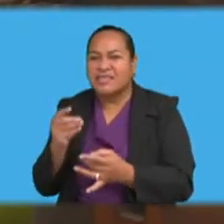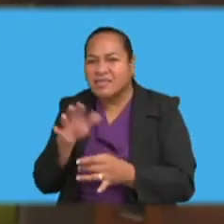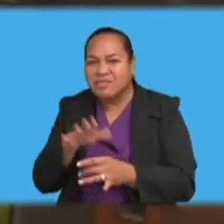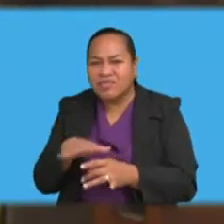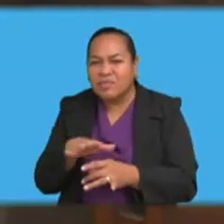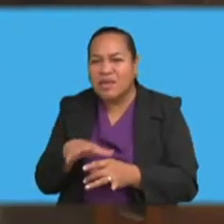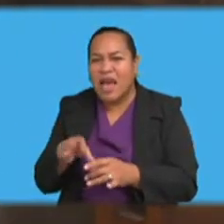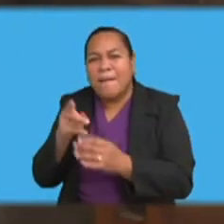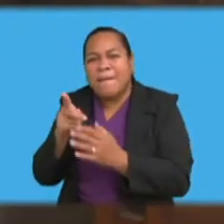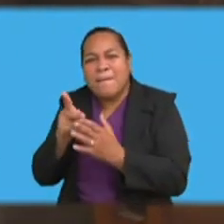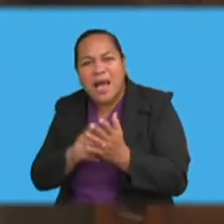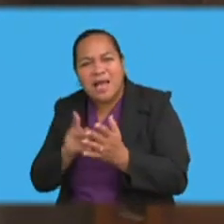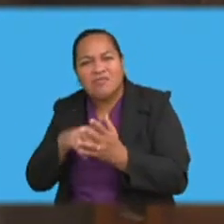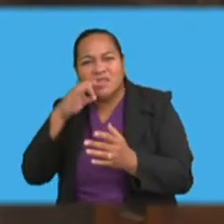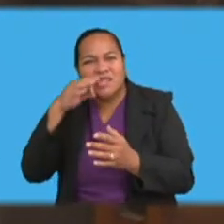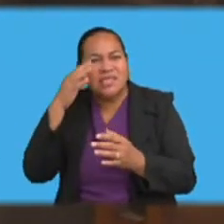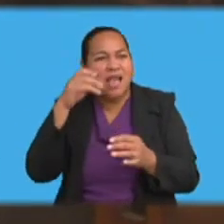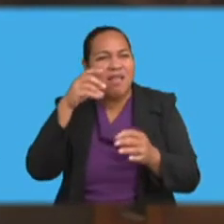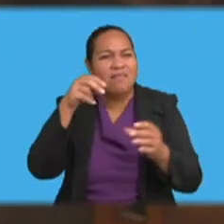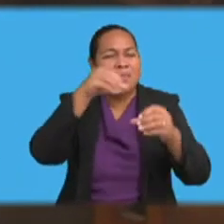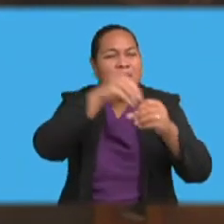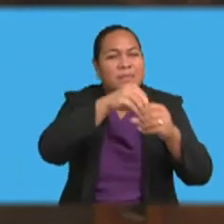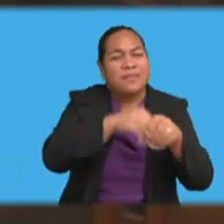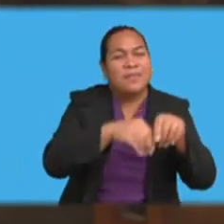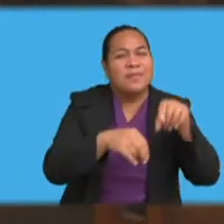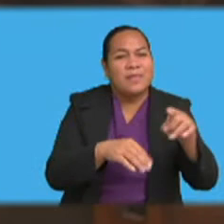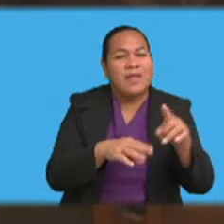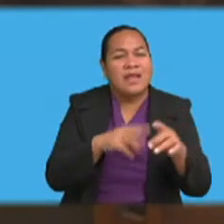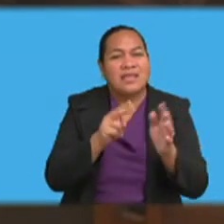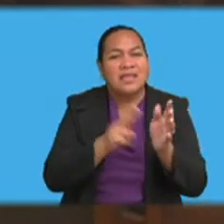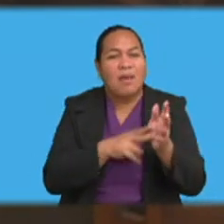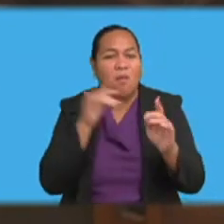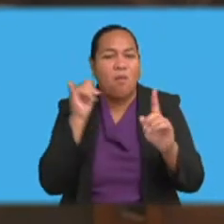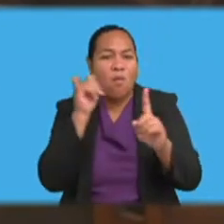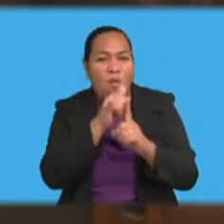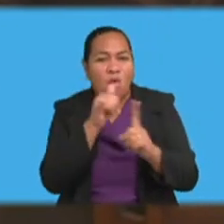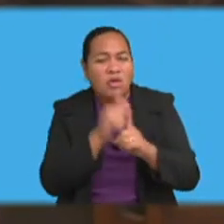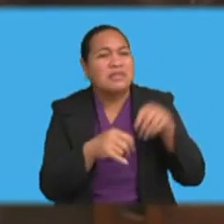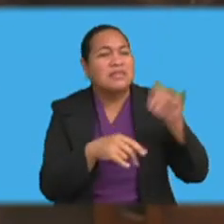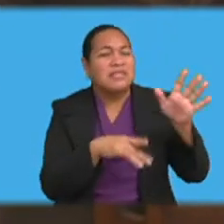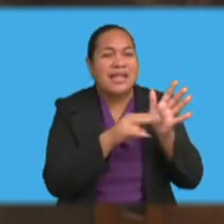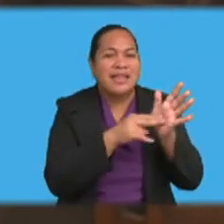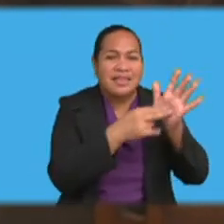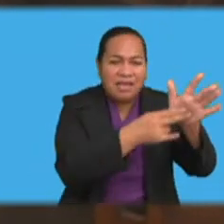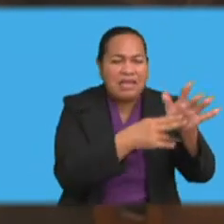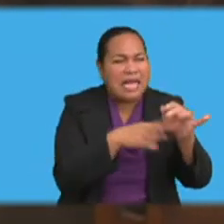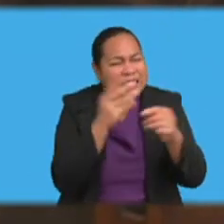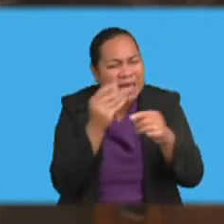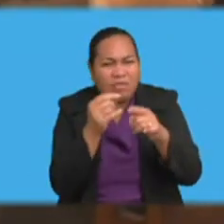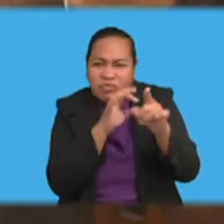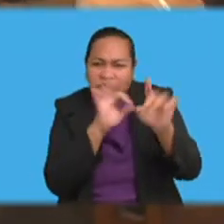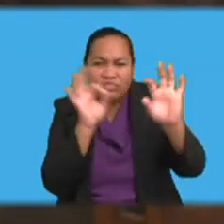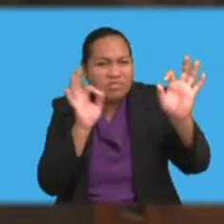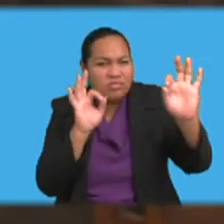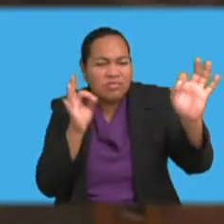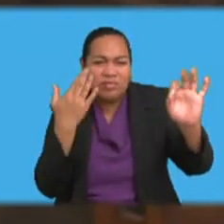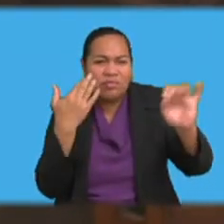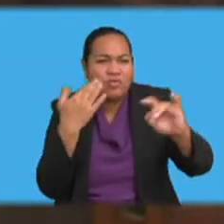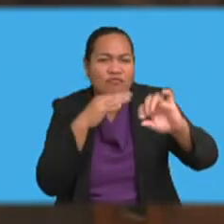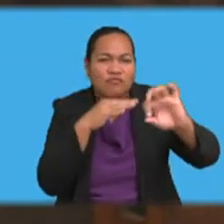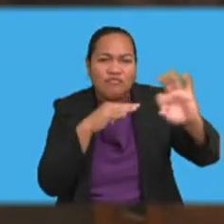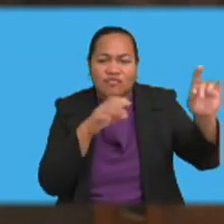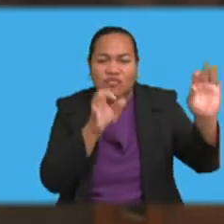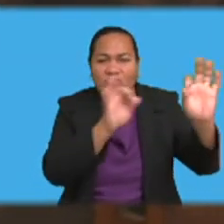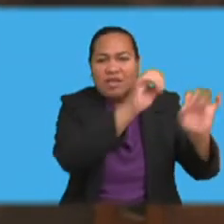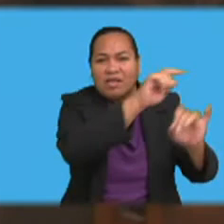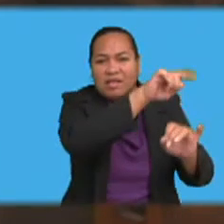of Singatoka, interior of Namosi, highlands of Nani, large parts of Ra. In fact, since Winston, there had been no TV coverage by any of the providers in